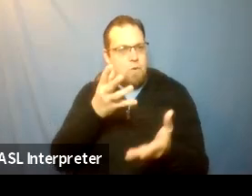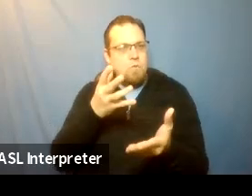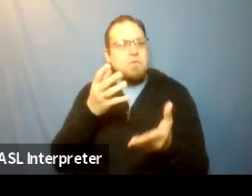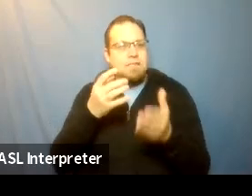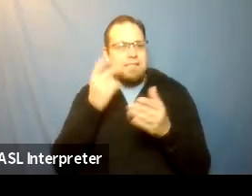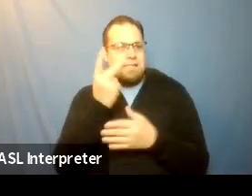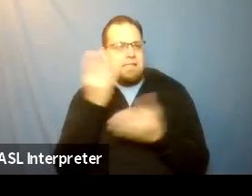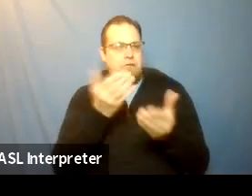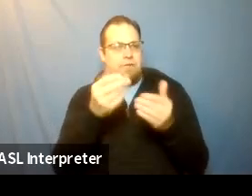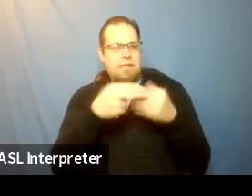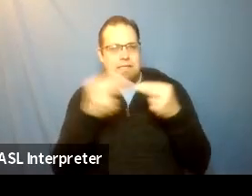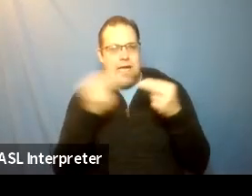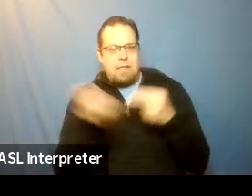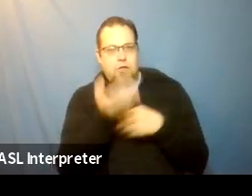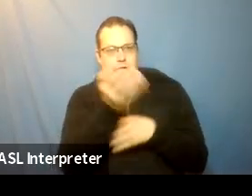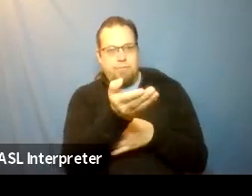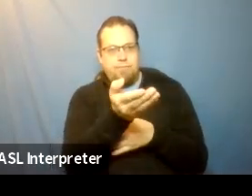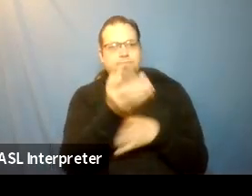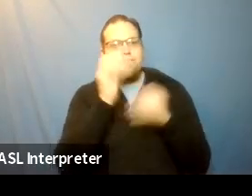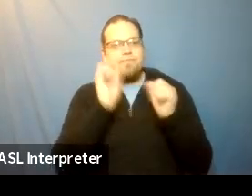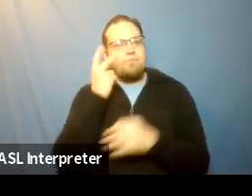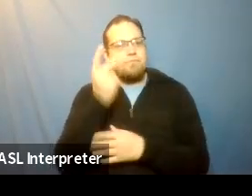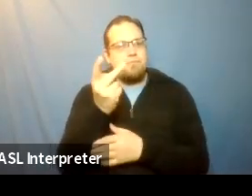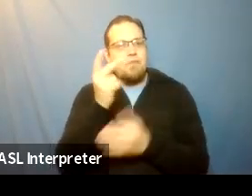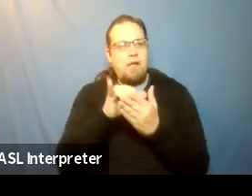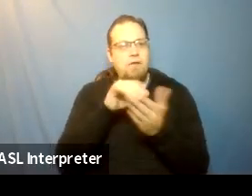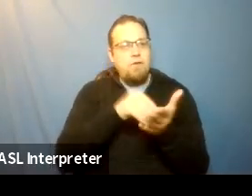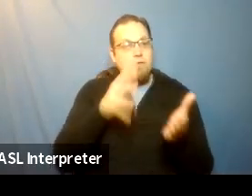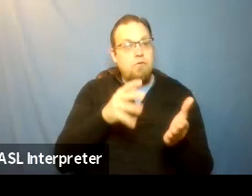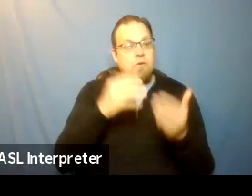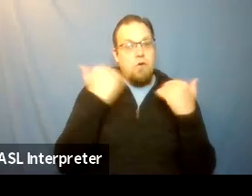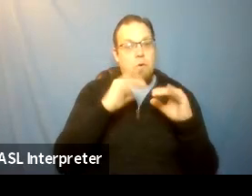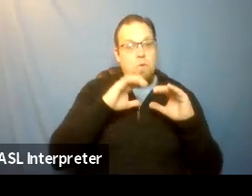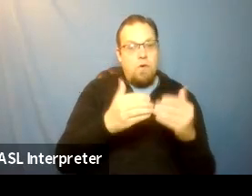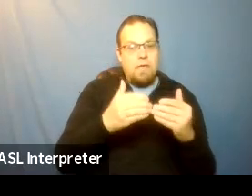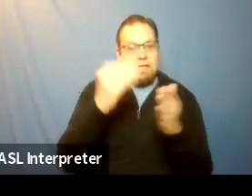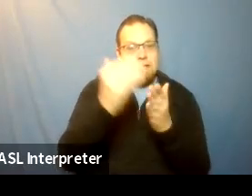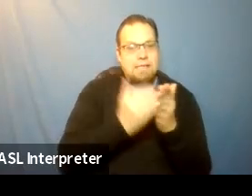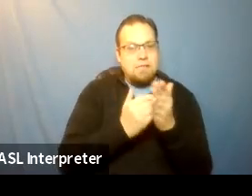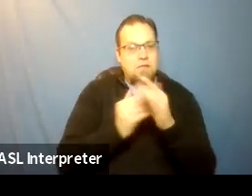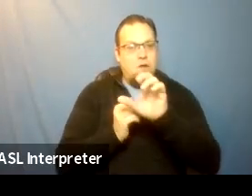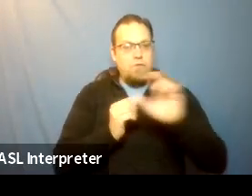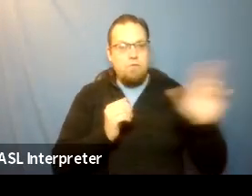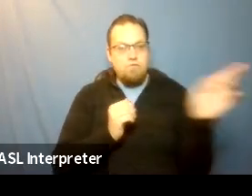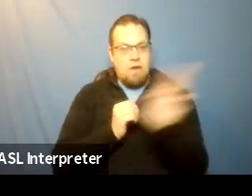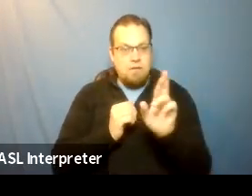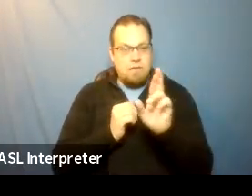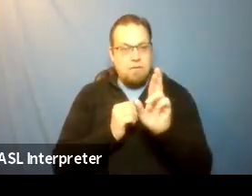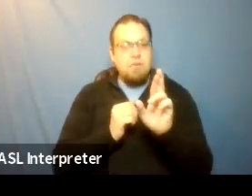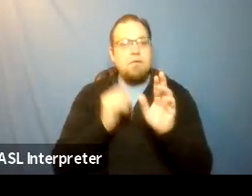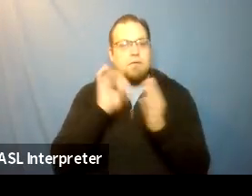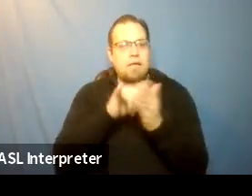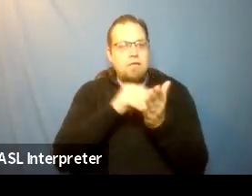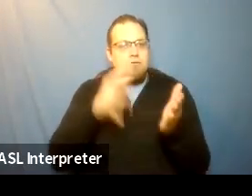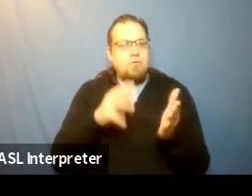this slide, you can see that the student's cohort is listed there to the right. And so this student is a